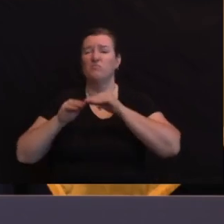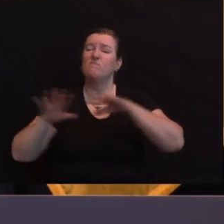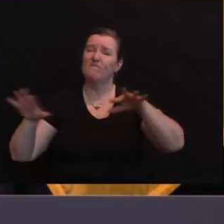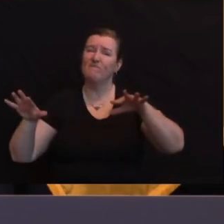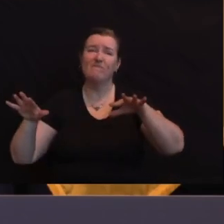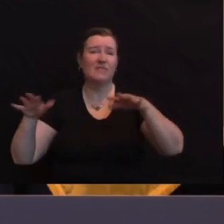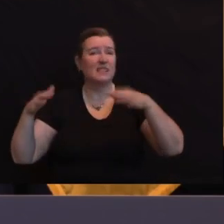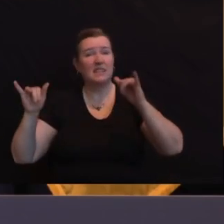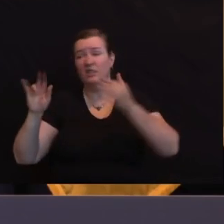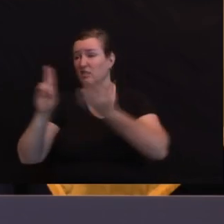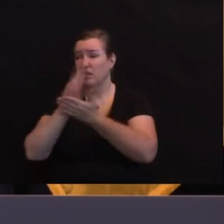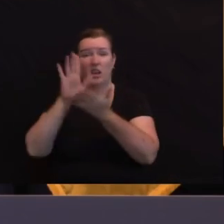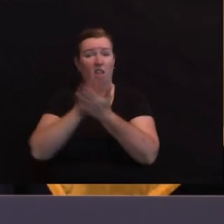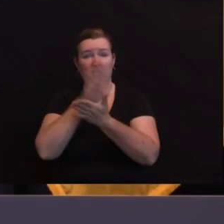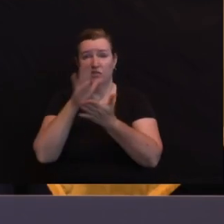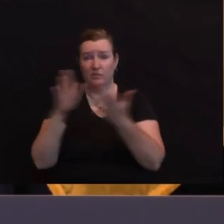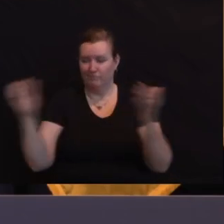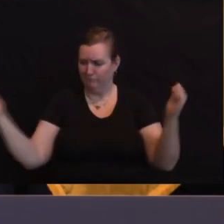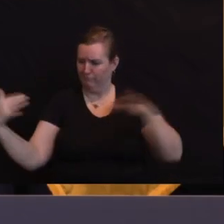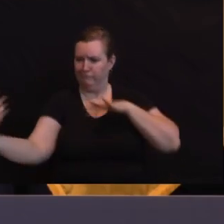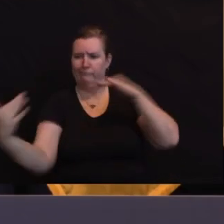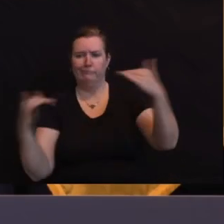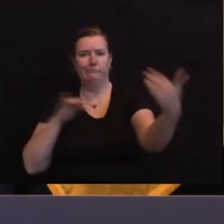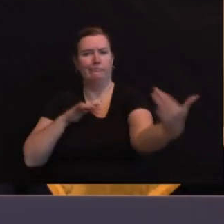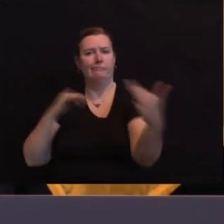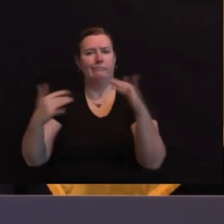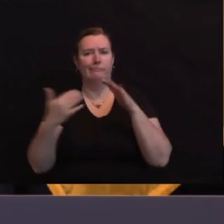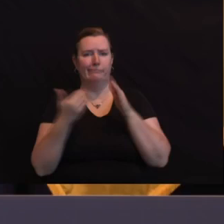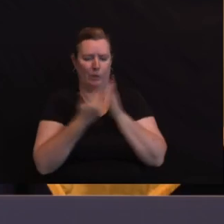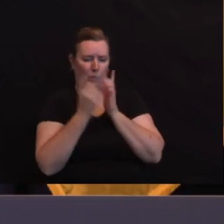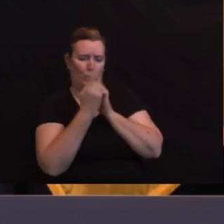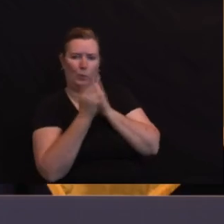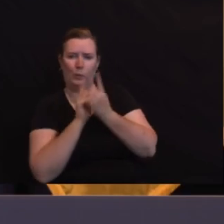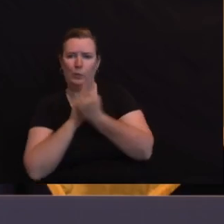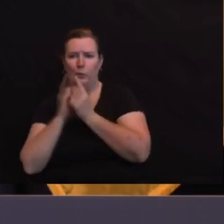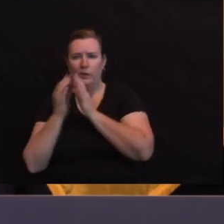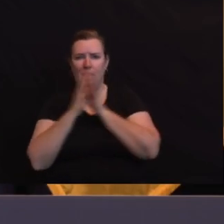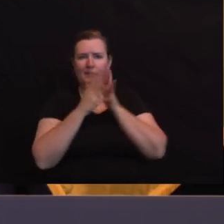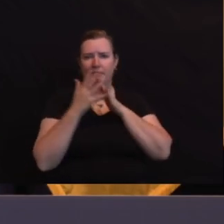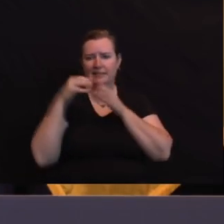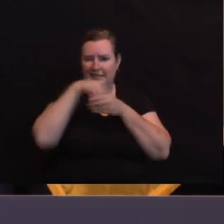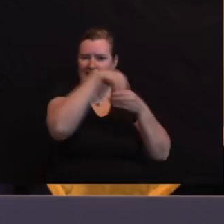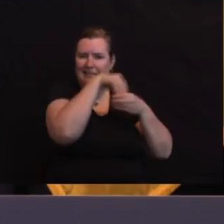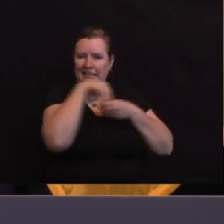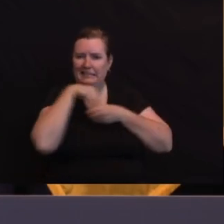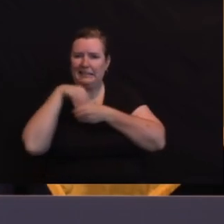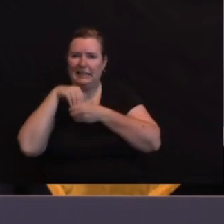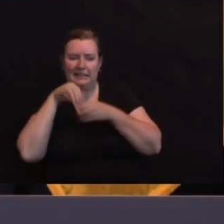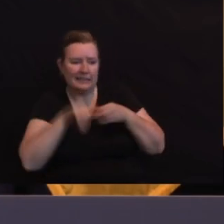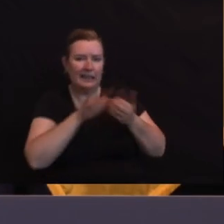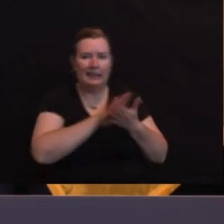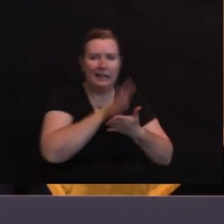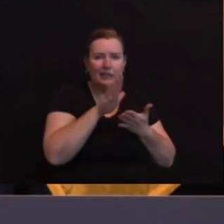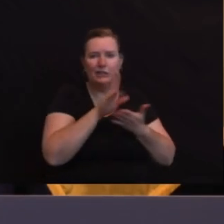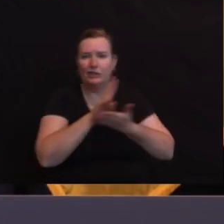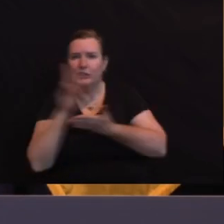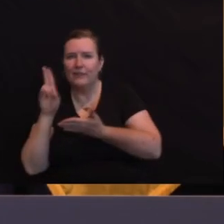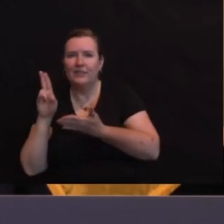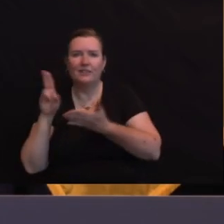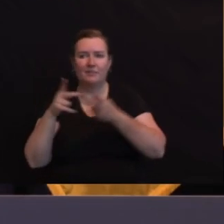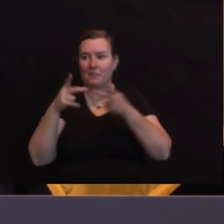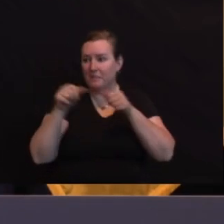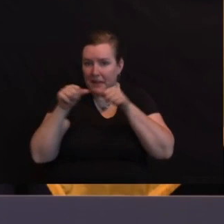counties. It's people congregating in close quarters indoors is basically what we're dealing with. I want to end with something she said, which is